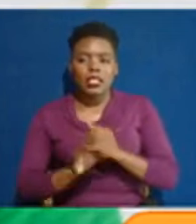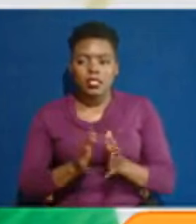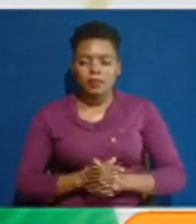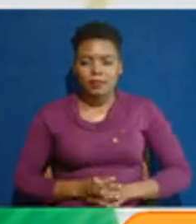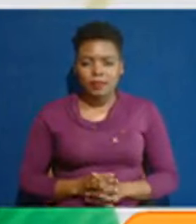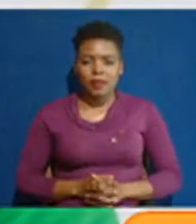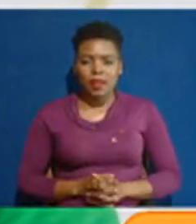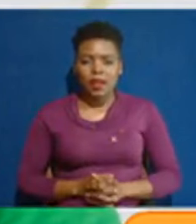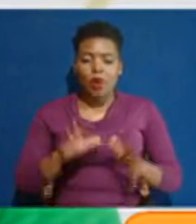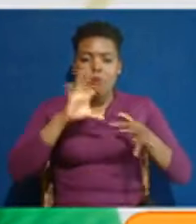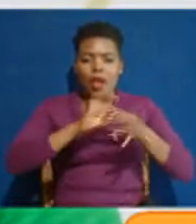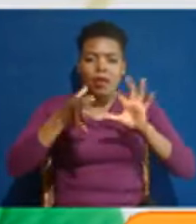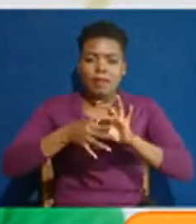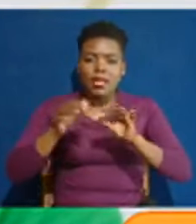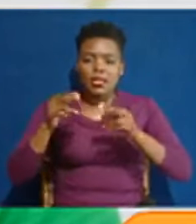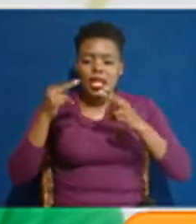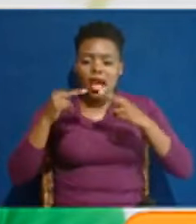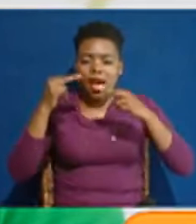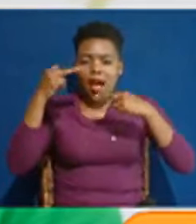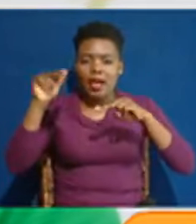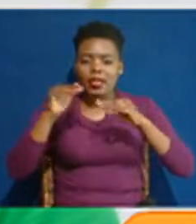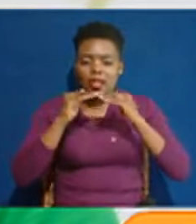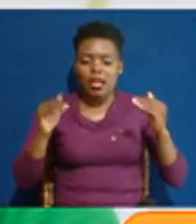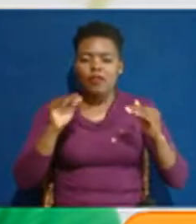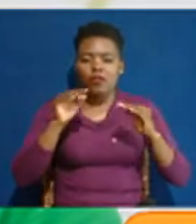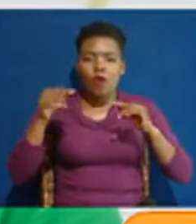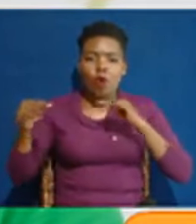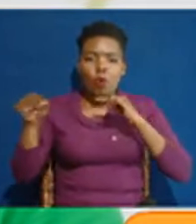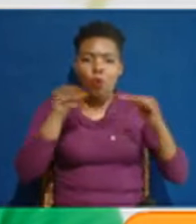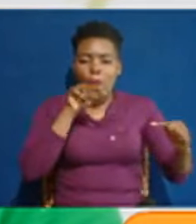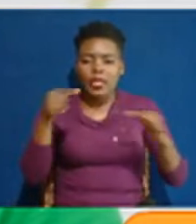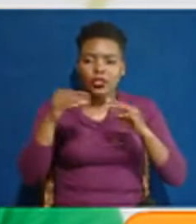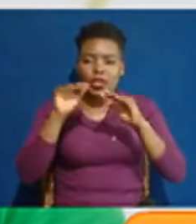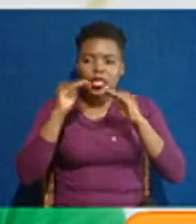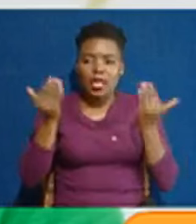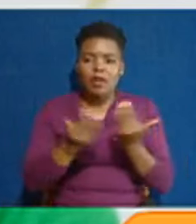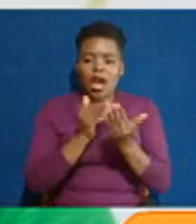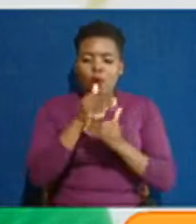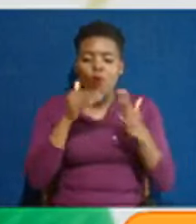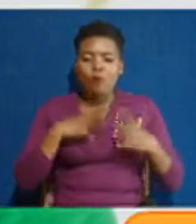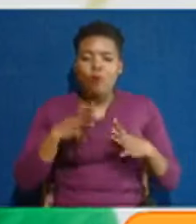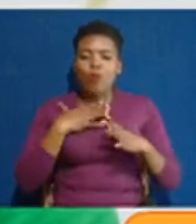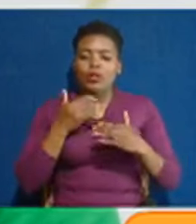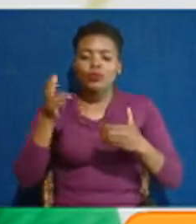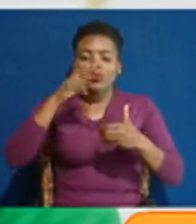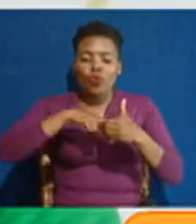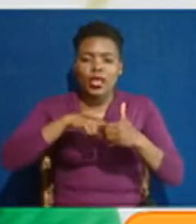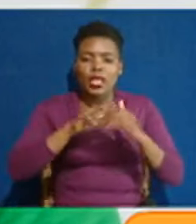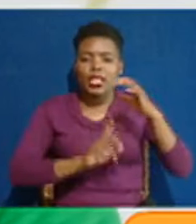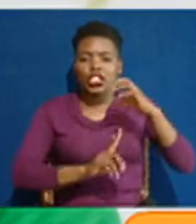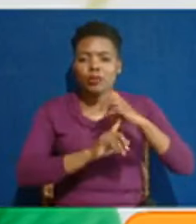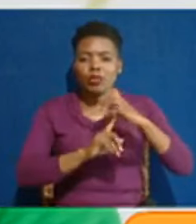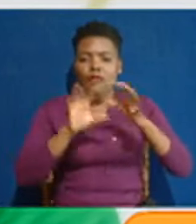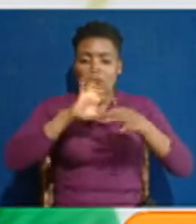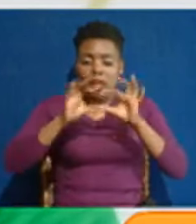Olympics is the highest level of competition in the world, and everybody else would want to be in an Olympic championship. And to me, I'm